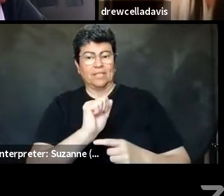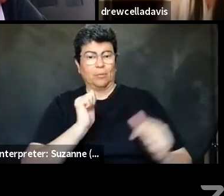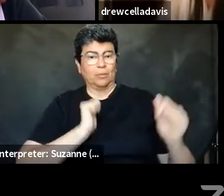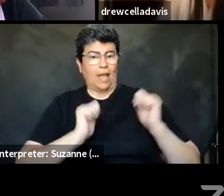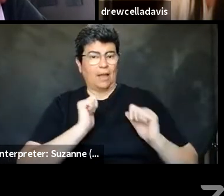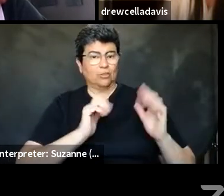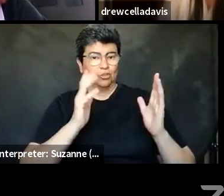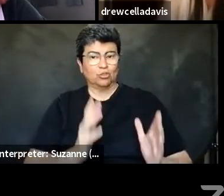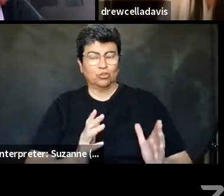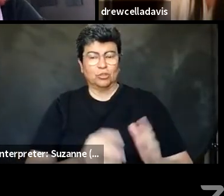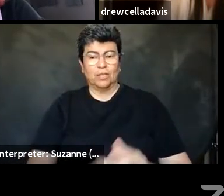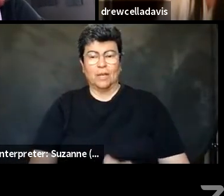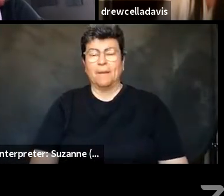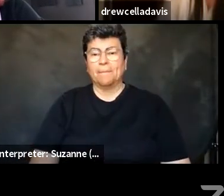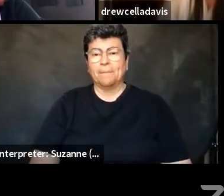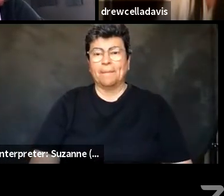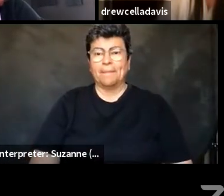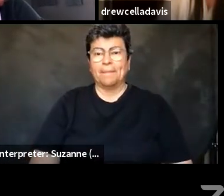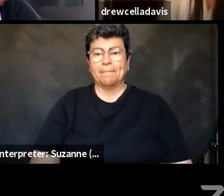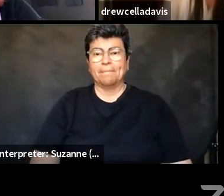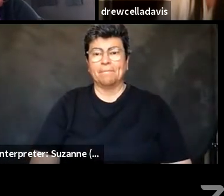actors.